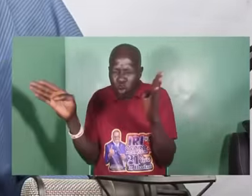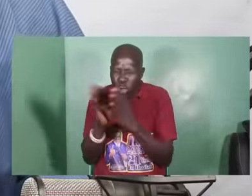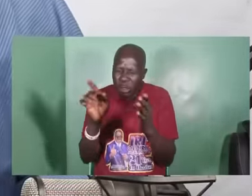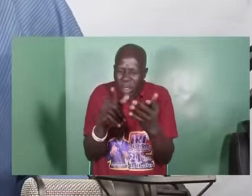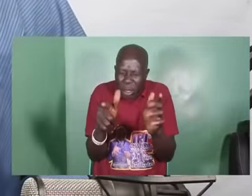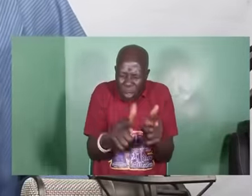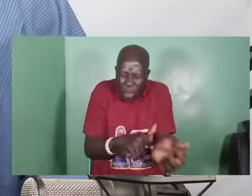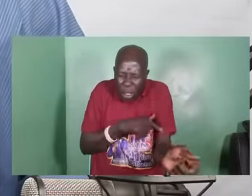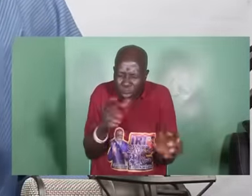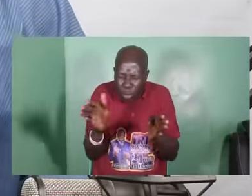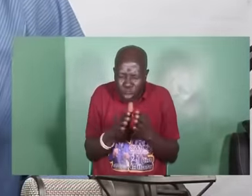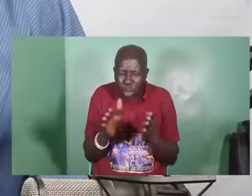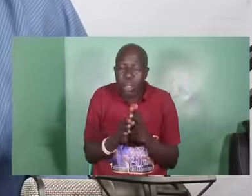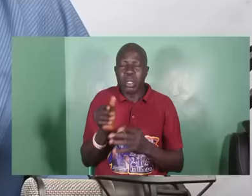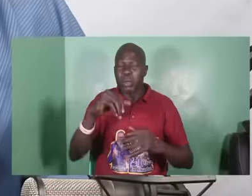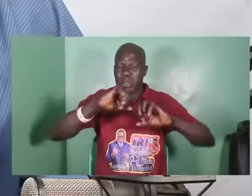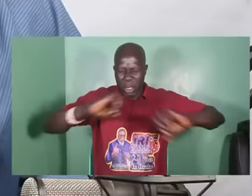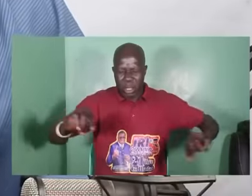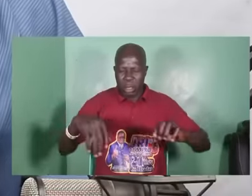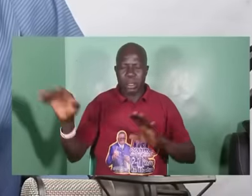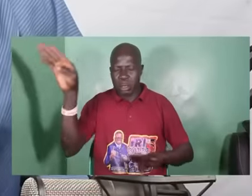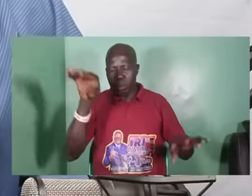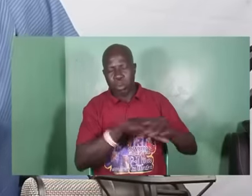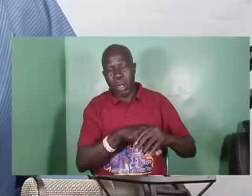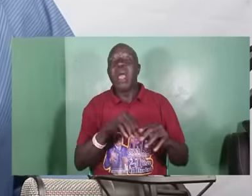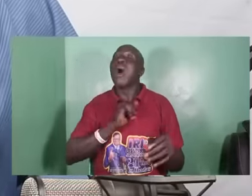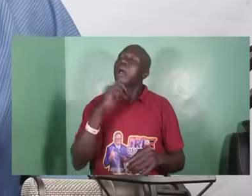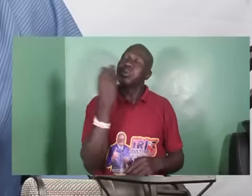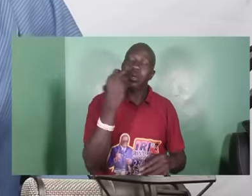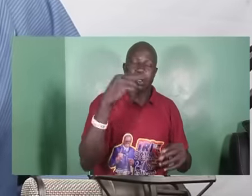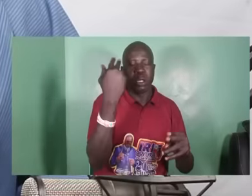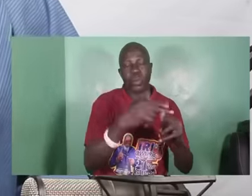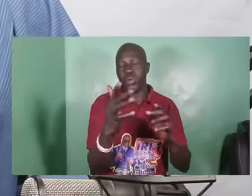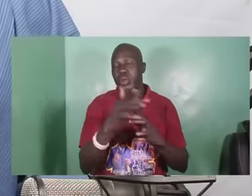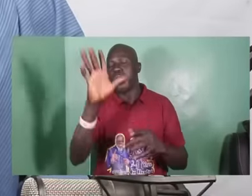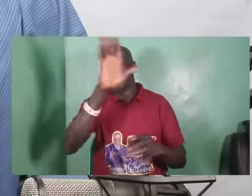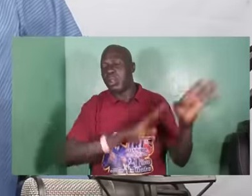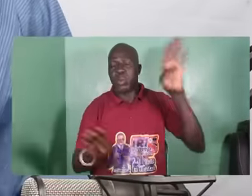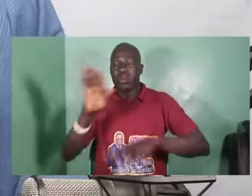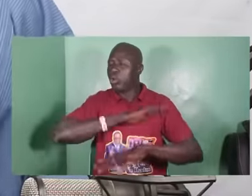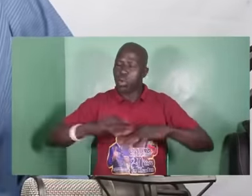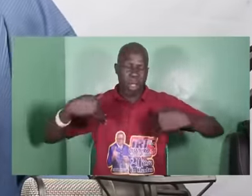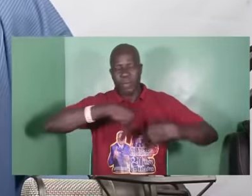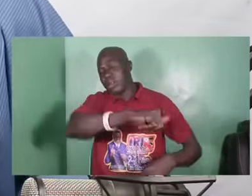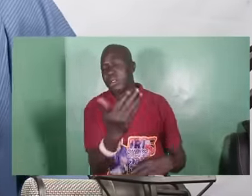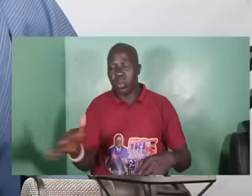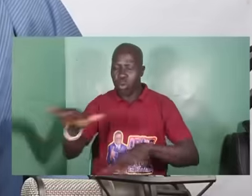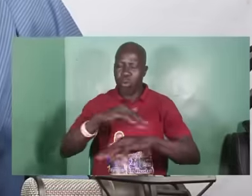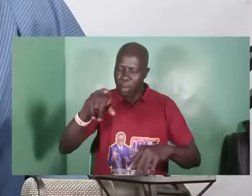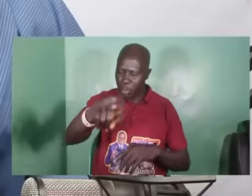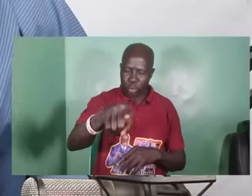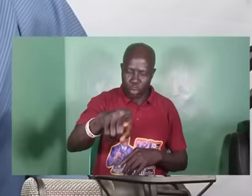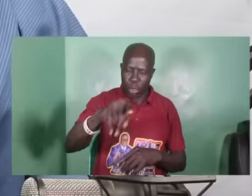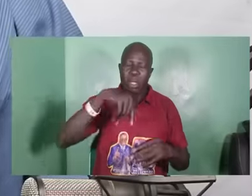more than shots. The battle that scattered marriage. I pronounce the name of God.